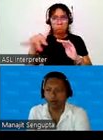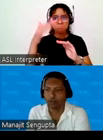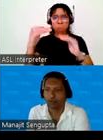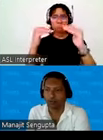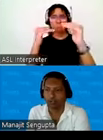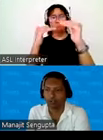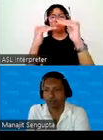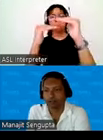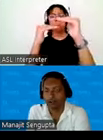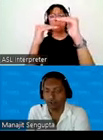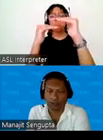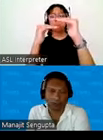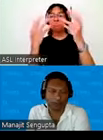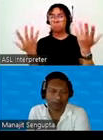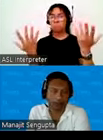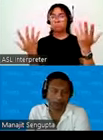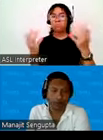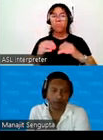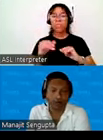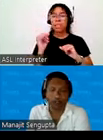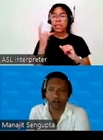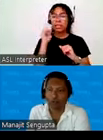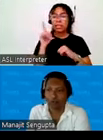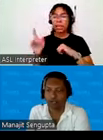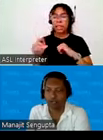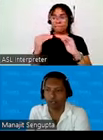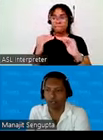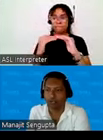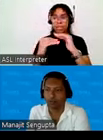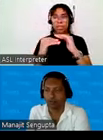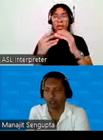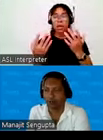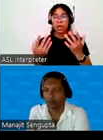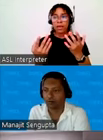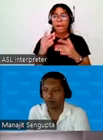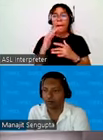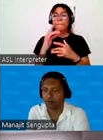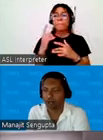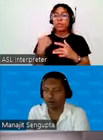That's why we've generated over 15 years of data so that